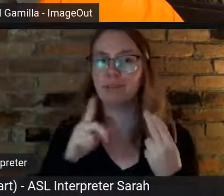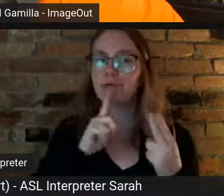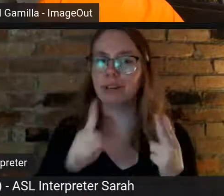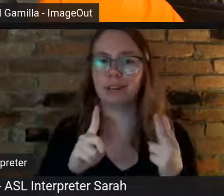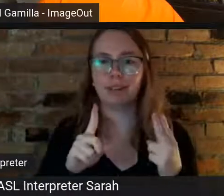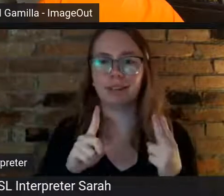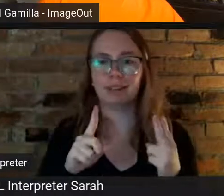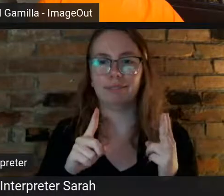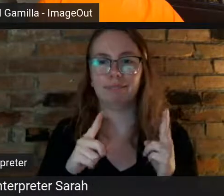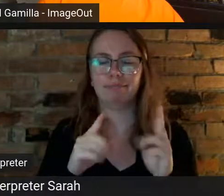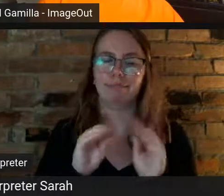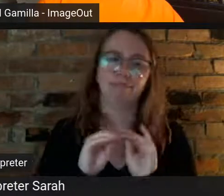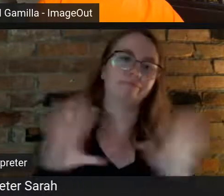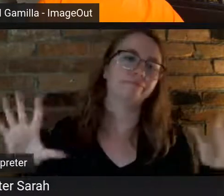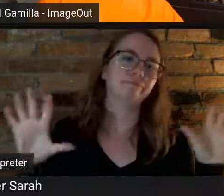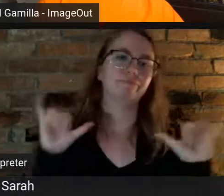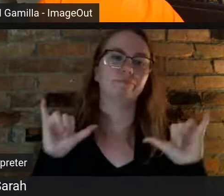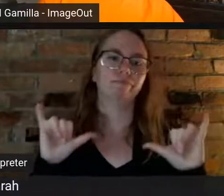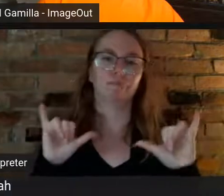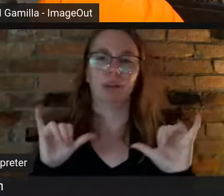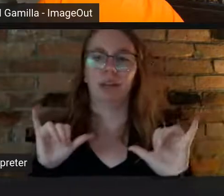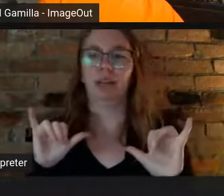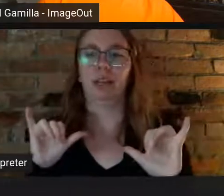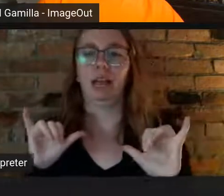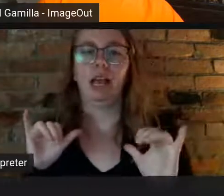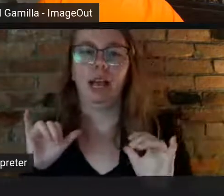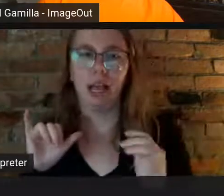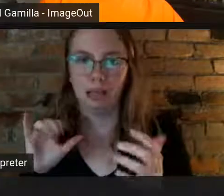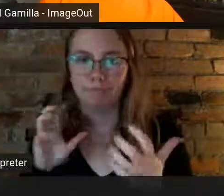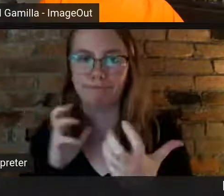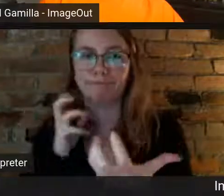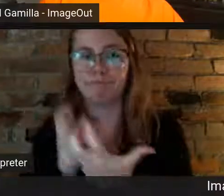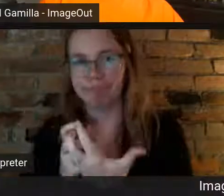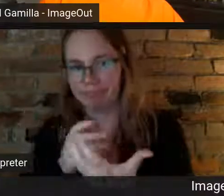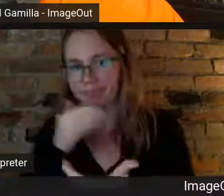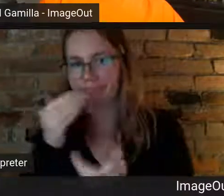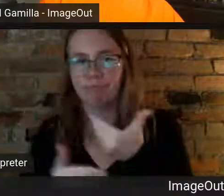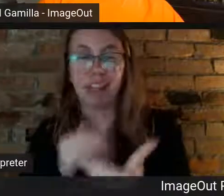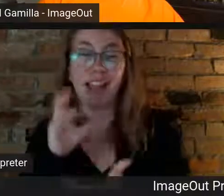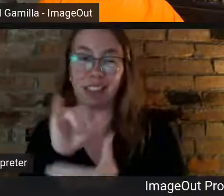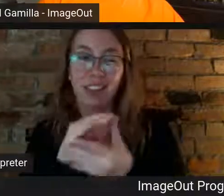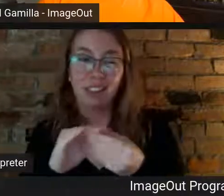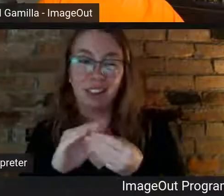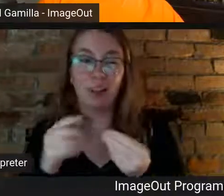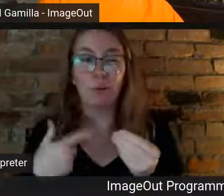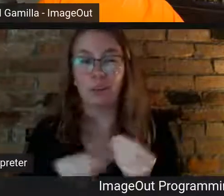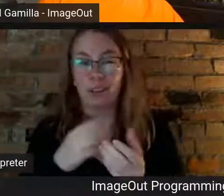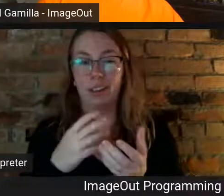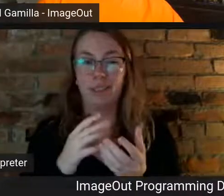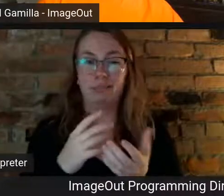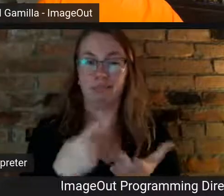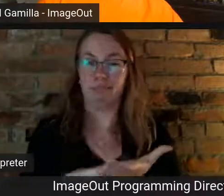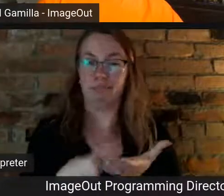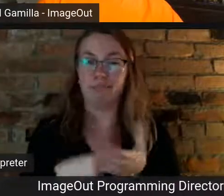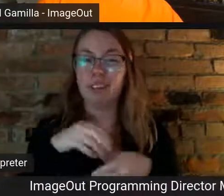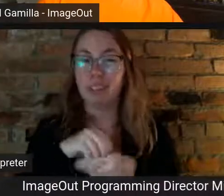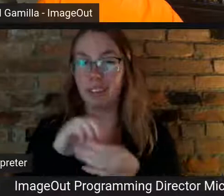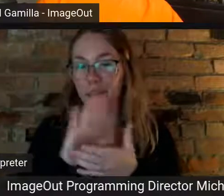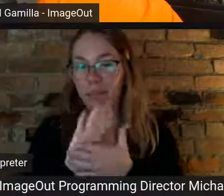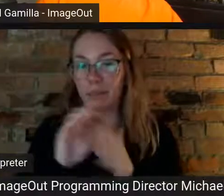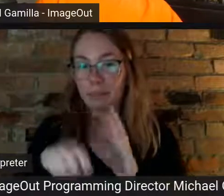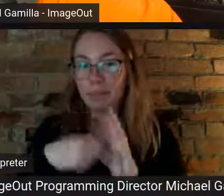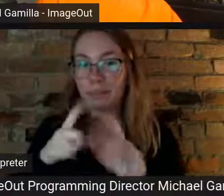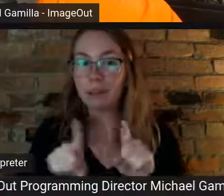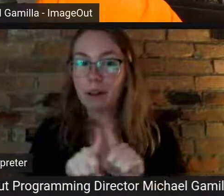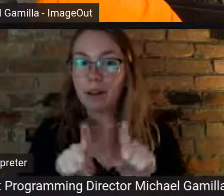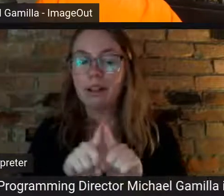right away, and we kind of adapted with that. And we kind of share that narrative in the film as well. And I think it's important